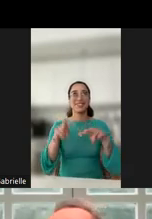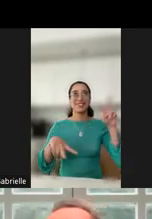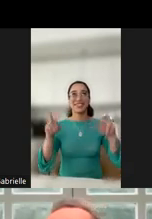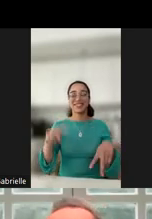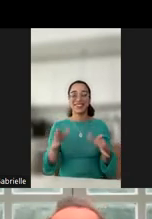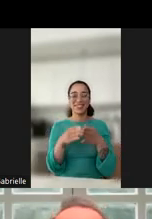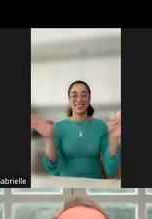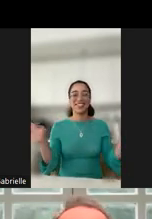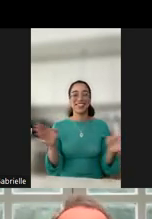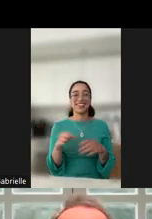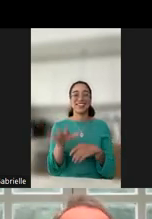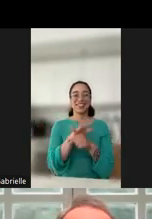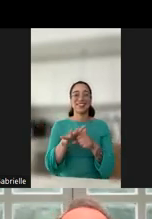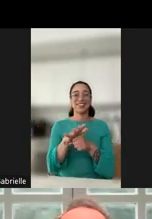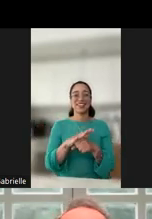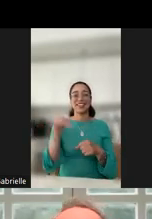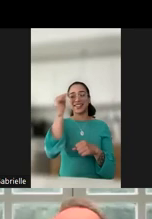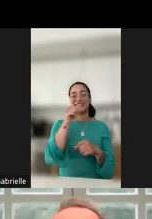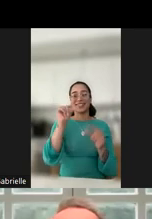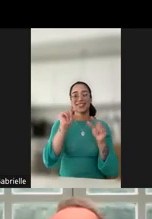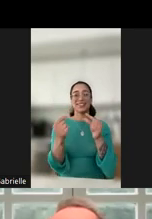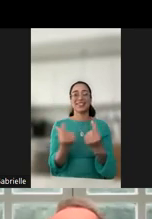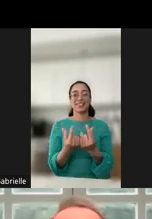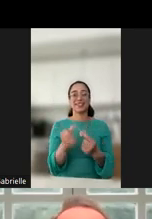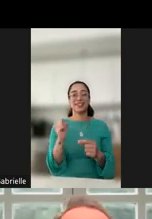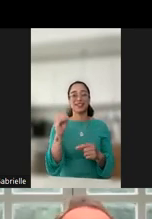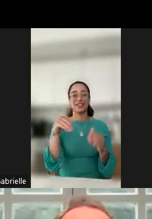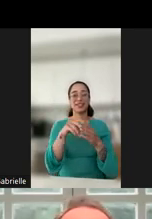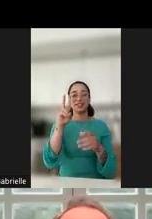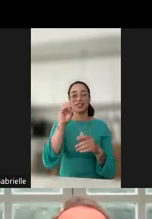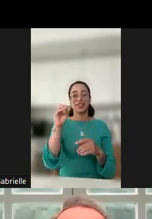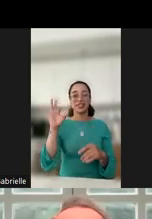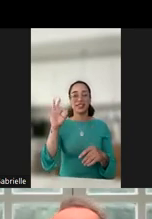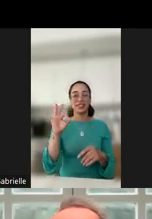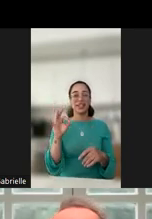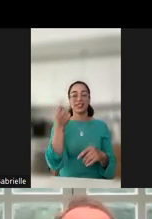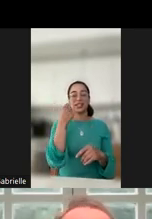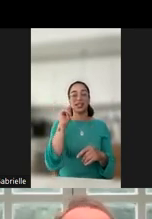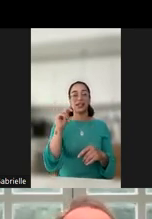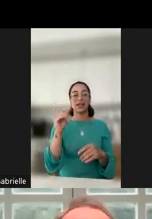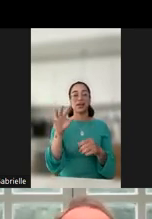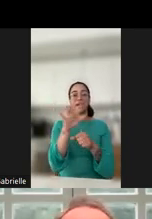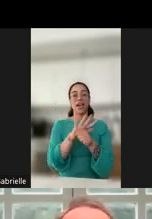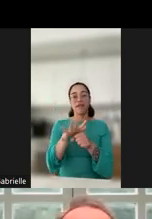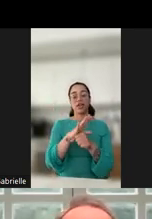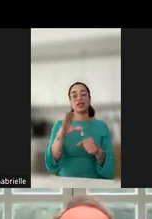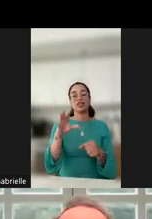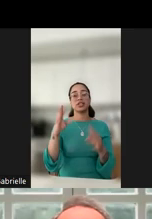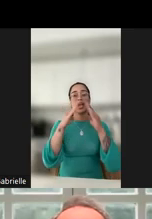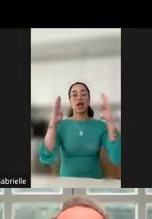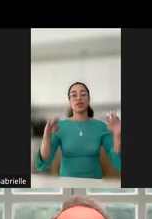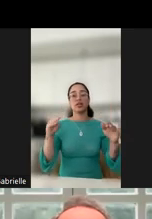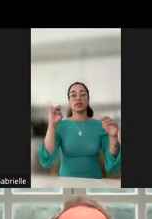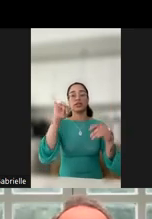widely among Asian origin groups. So in 2019, the median annual household income